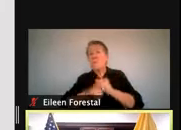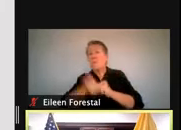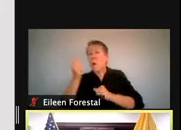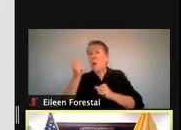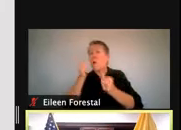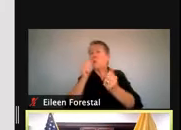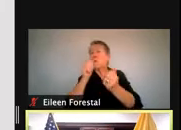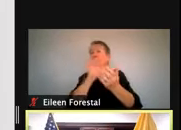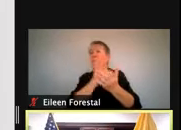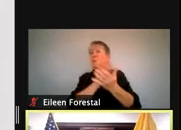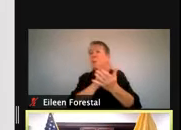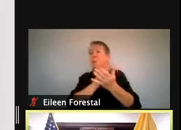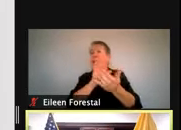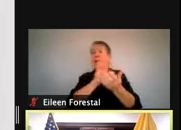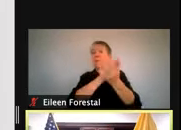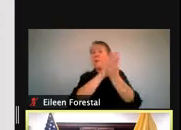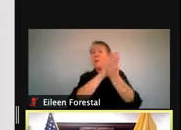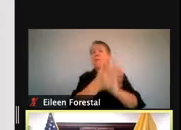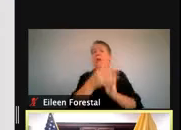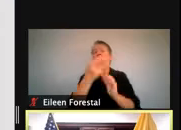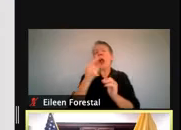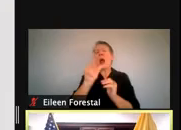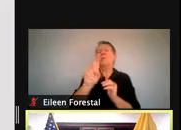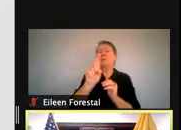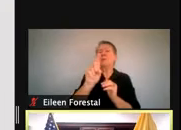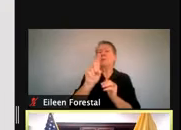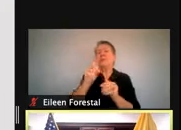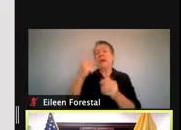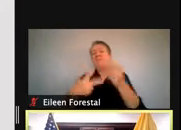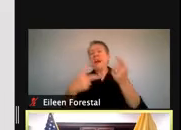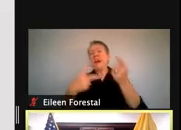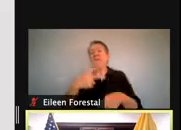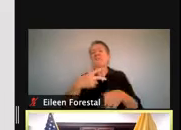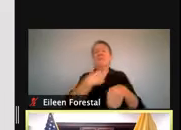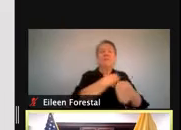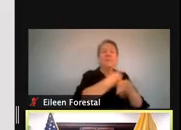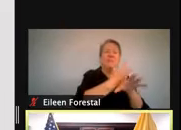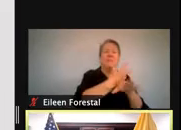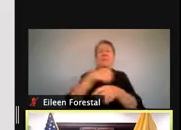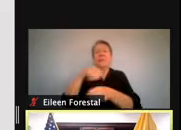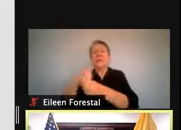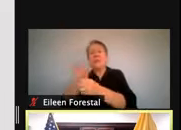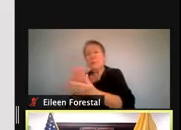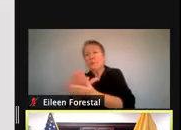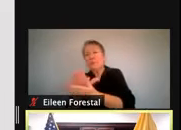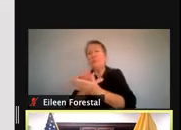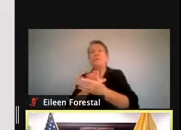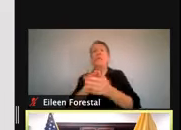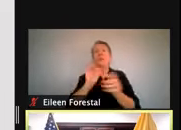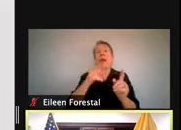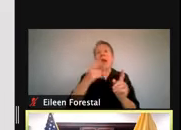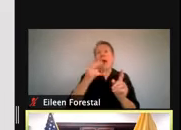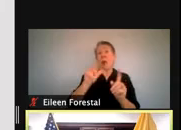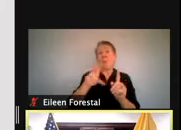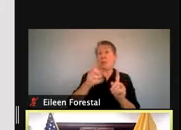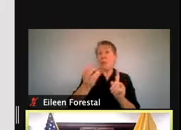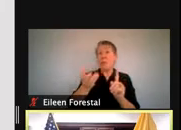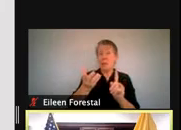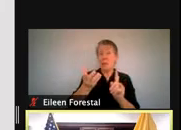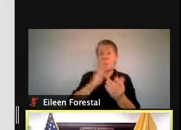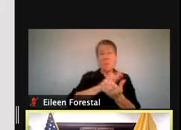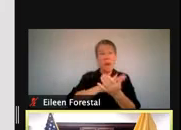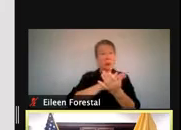that happen. I think you'll see it's a stickier migration from hybrid to full on in person, for the very simple reason that we